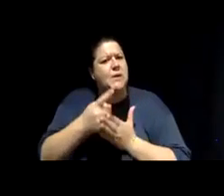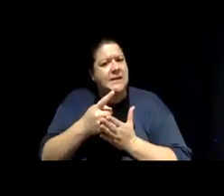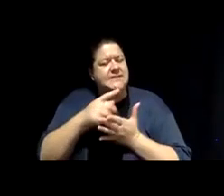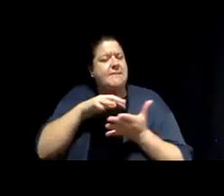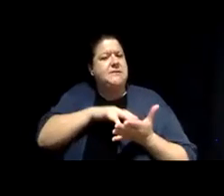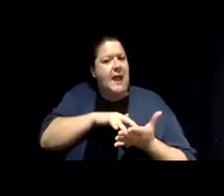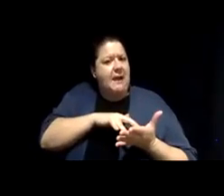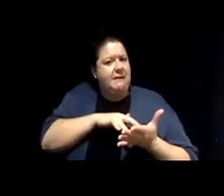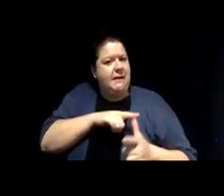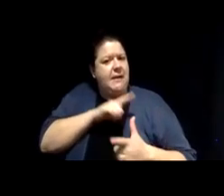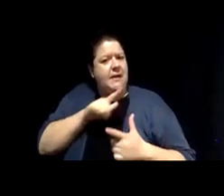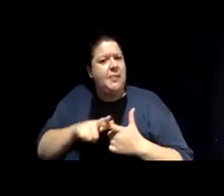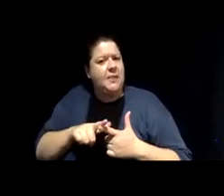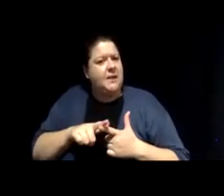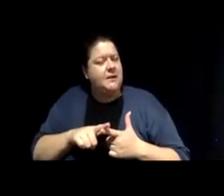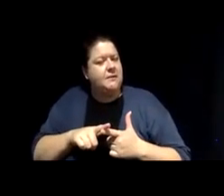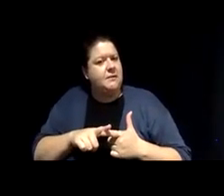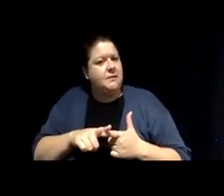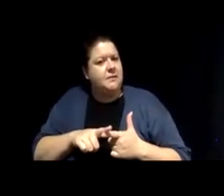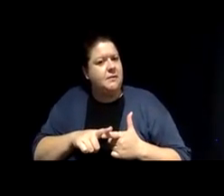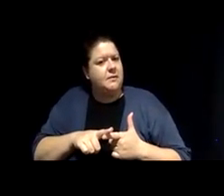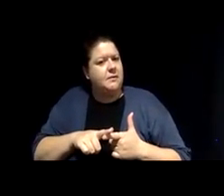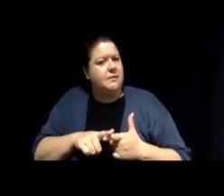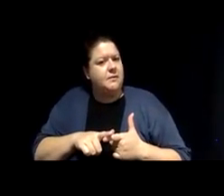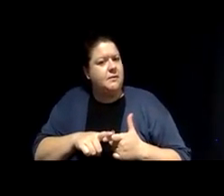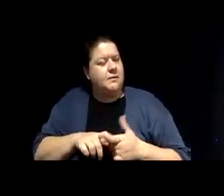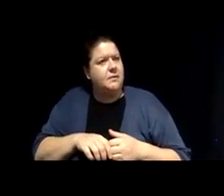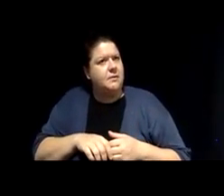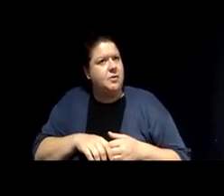study, and you won't have,